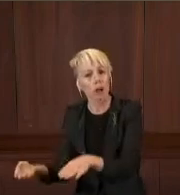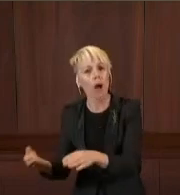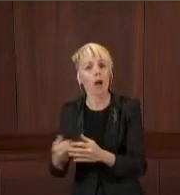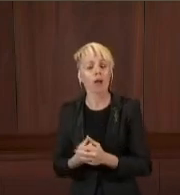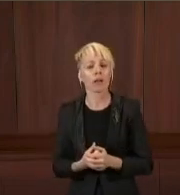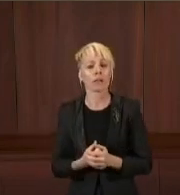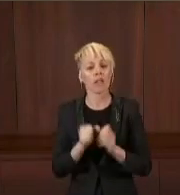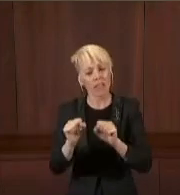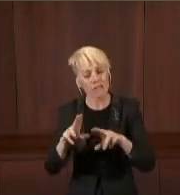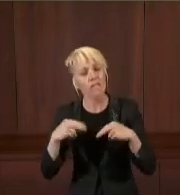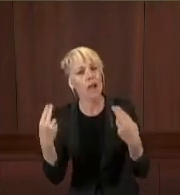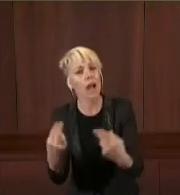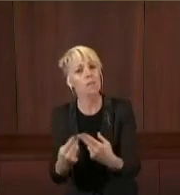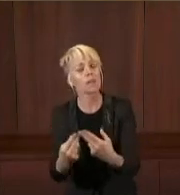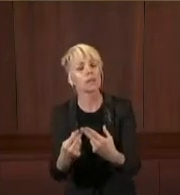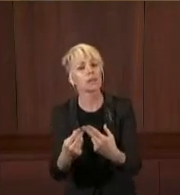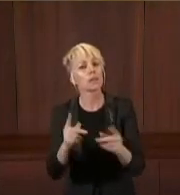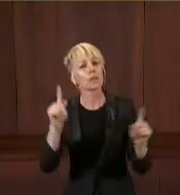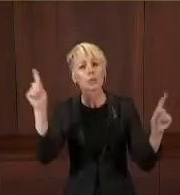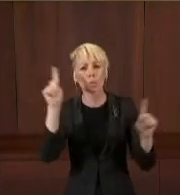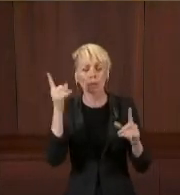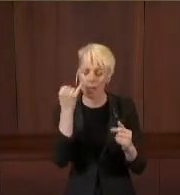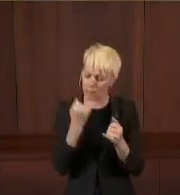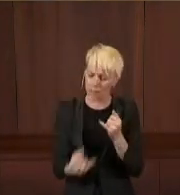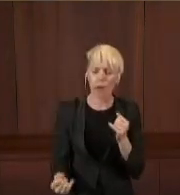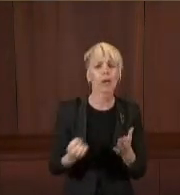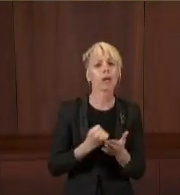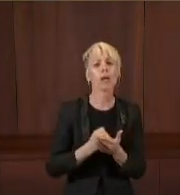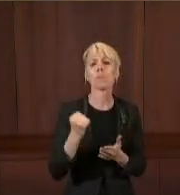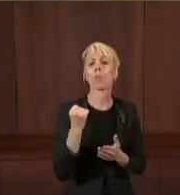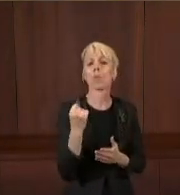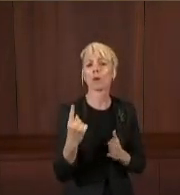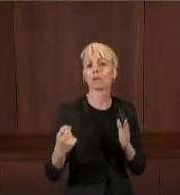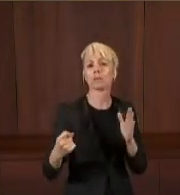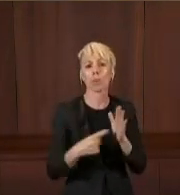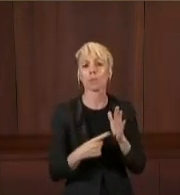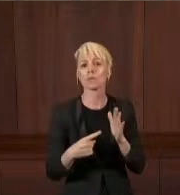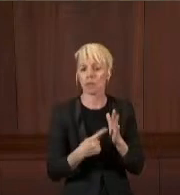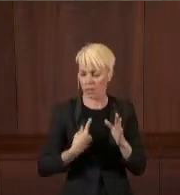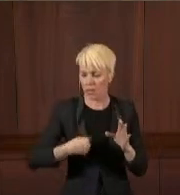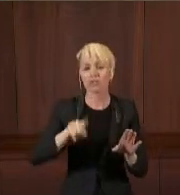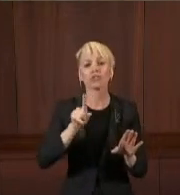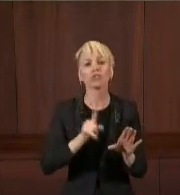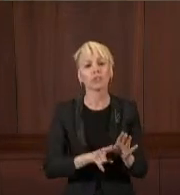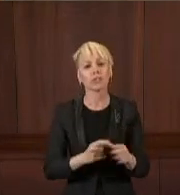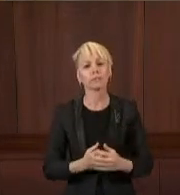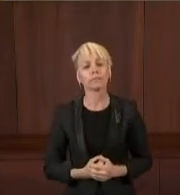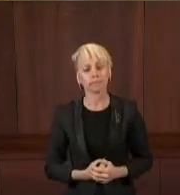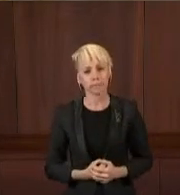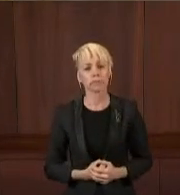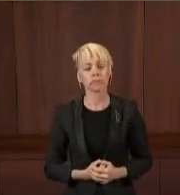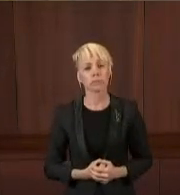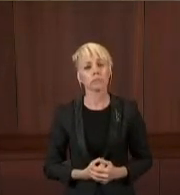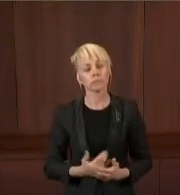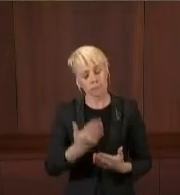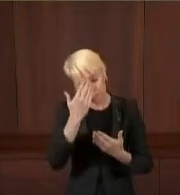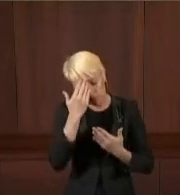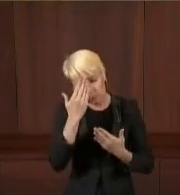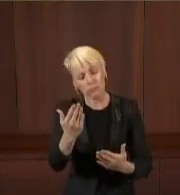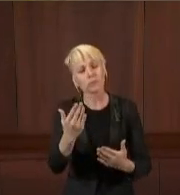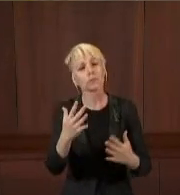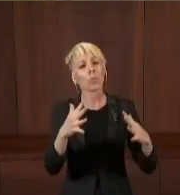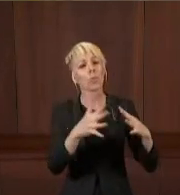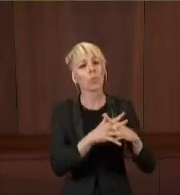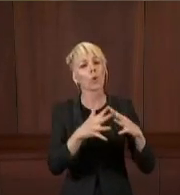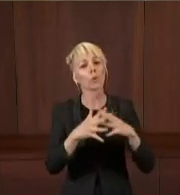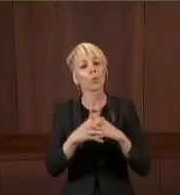whom today is one of the most important in their year. And I pay tribute to our World War